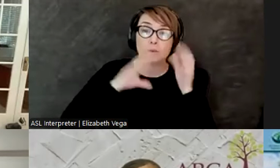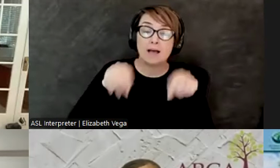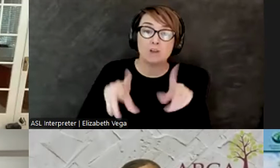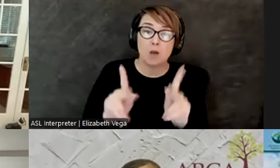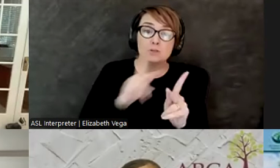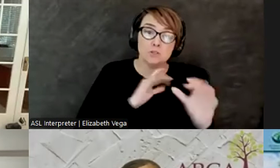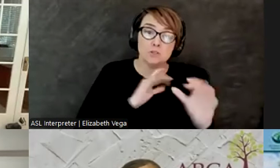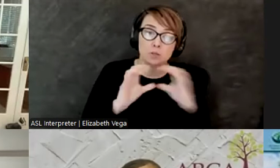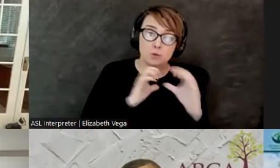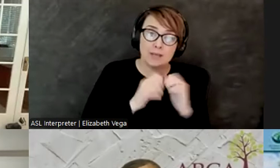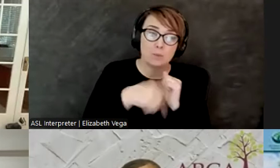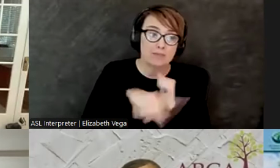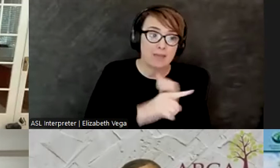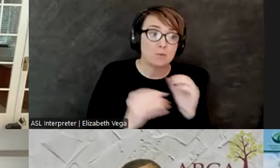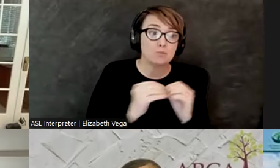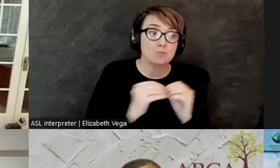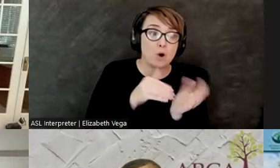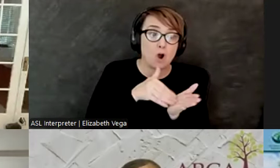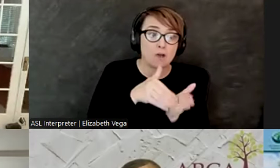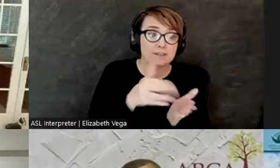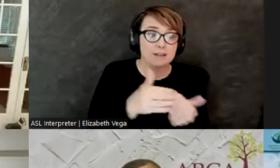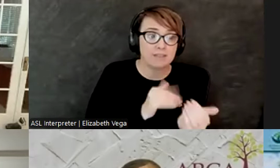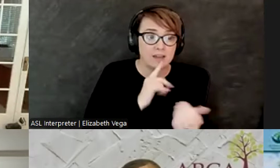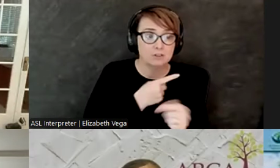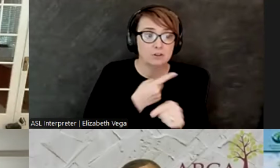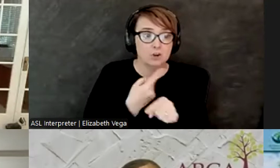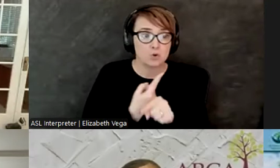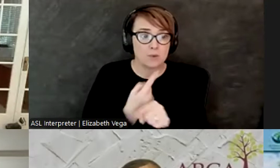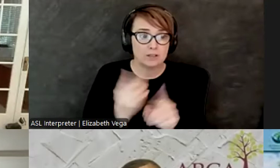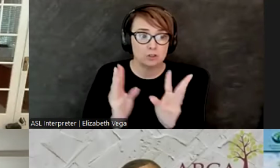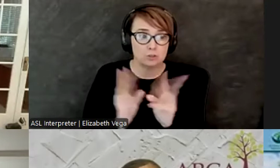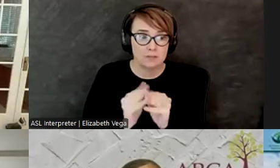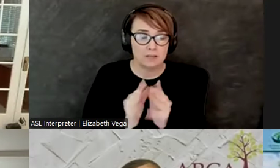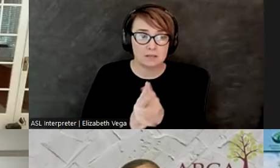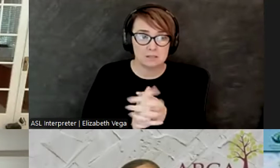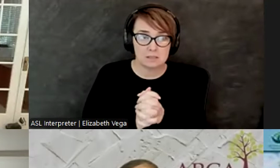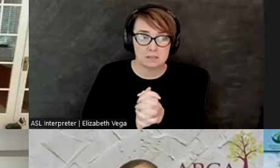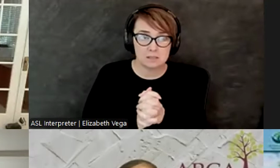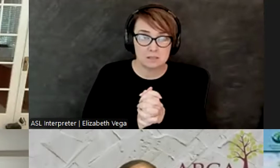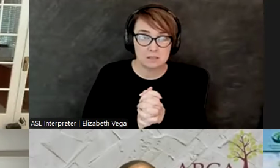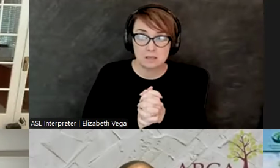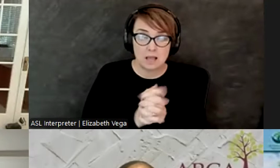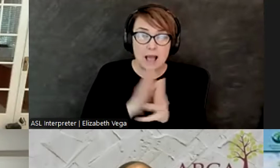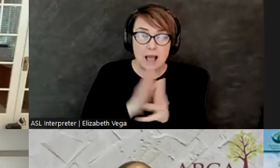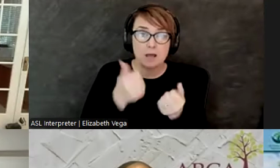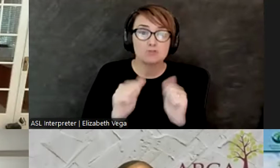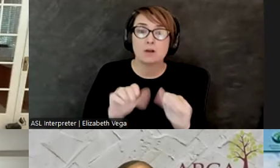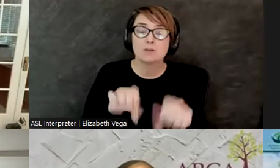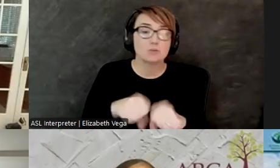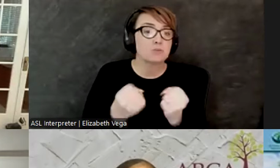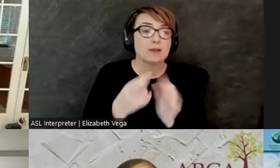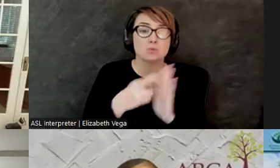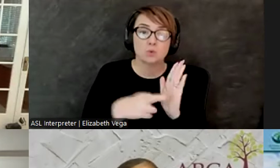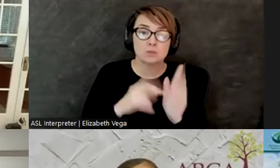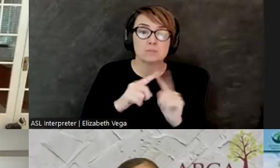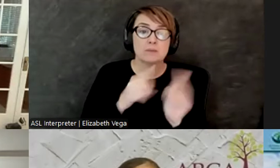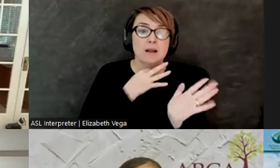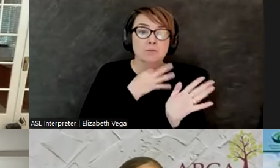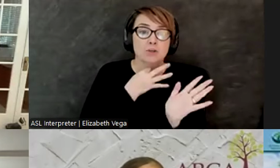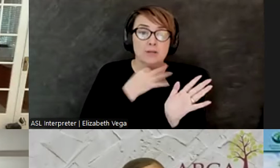more frequently than our regular meetings? I'm not trying to break any rules. I'm just curious if that's permissible.